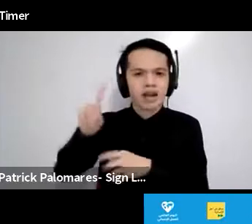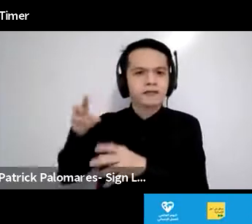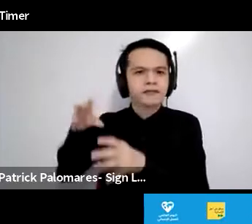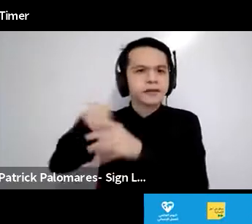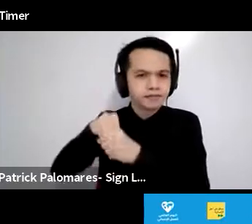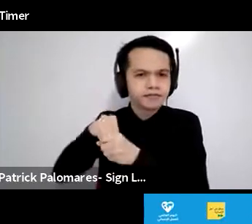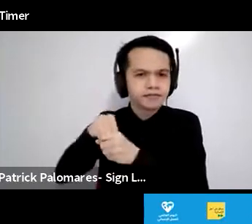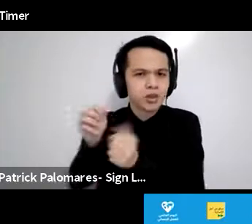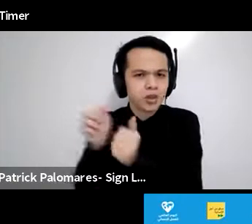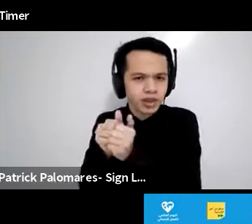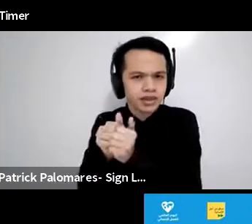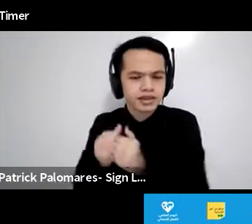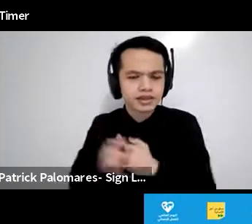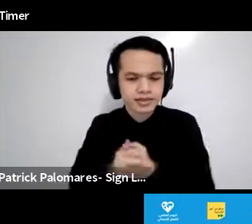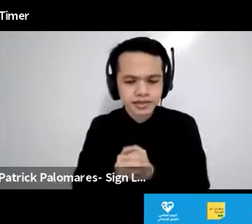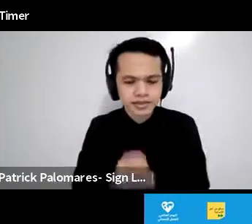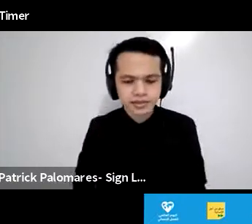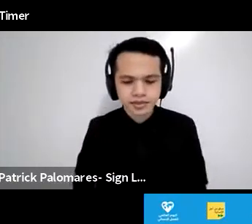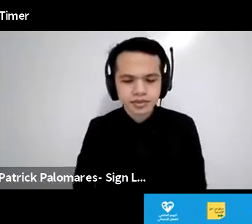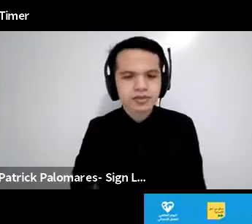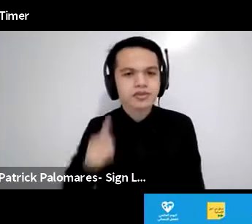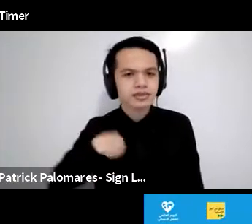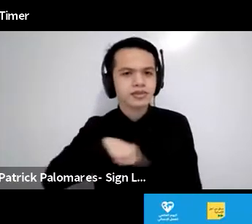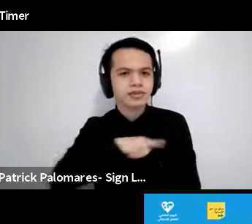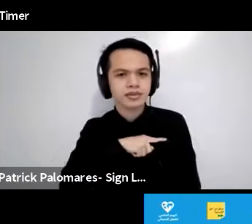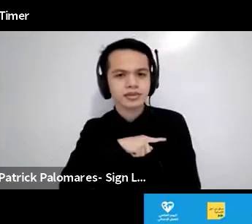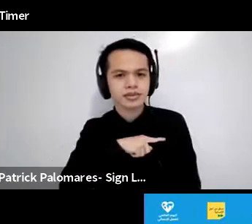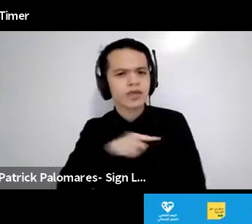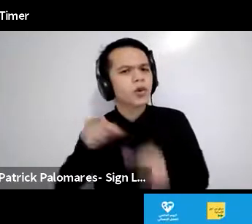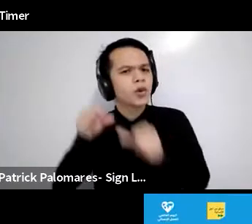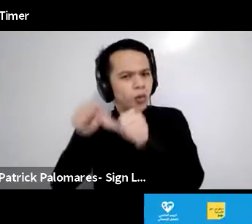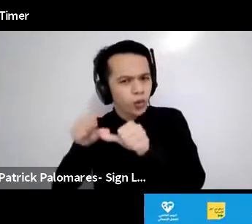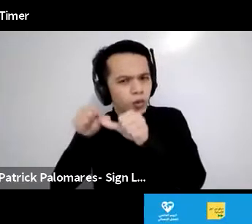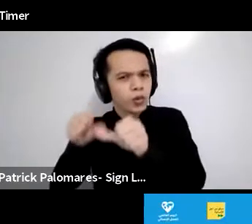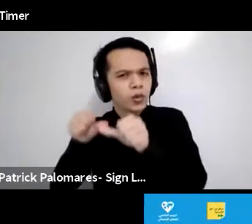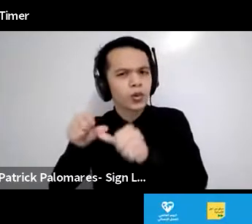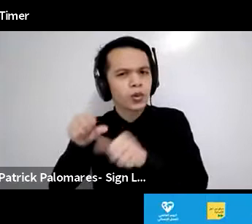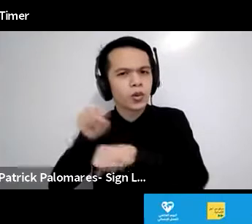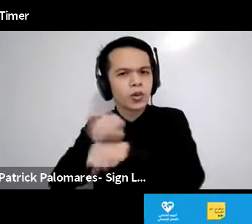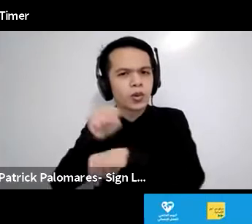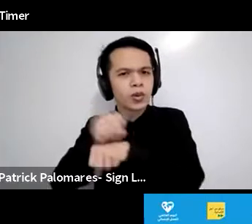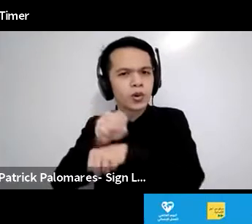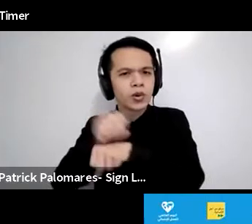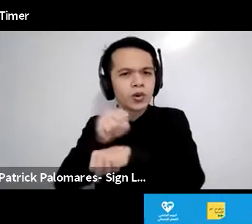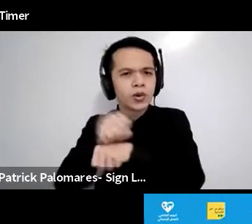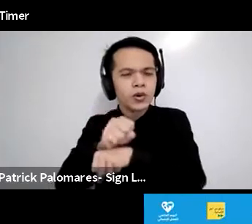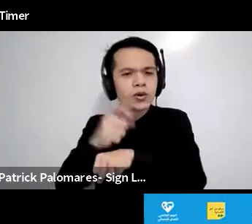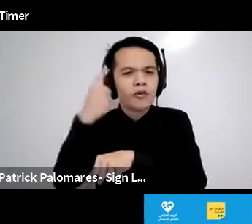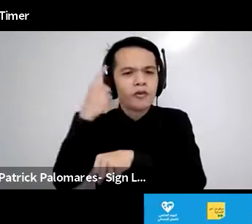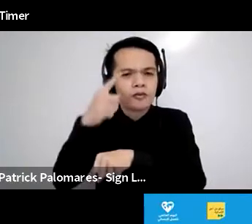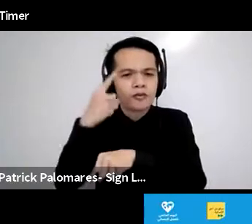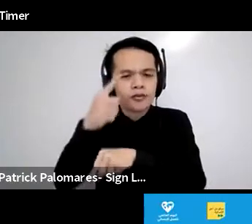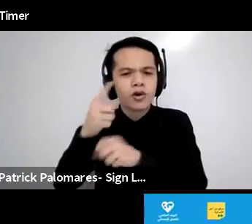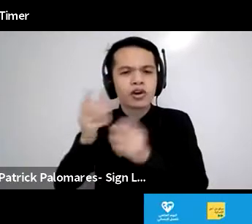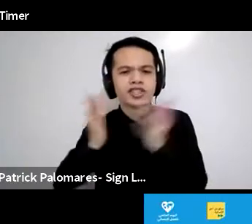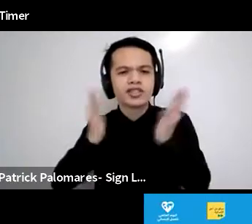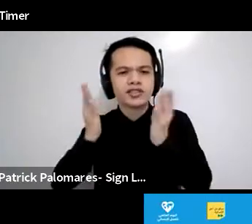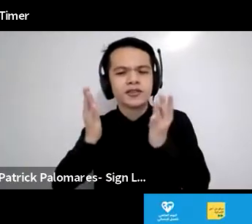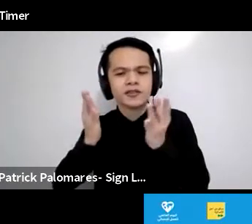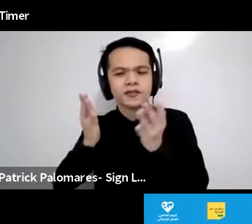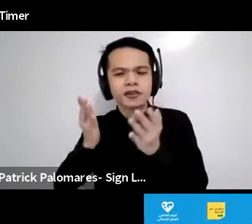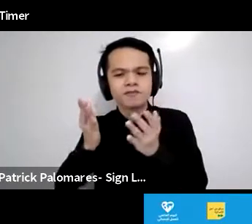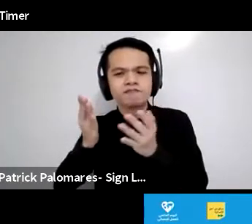with that as well. We continued our work in SURF anticipatory actions,